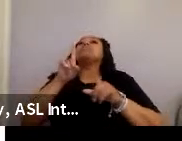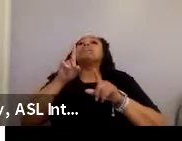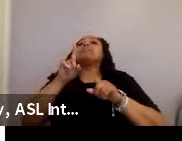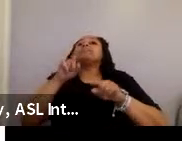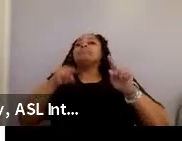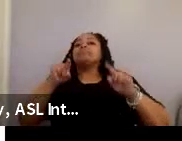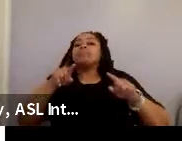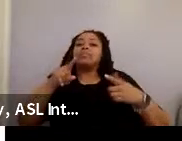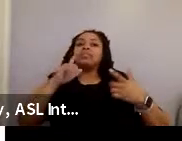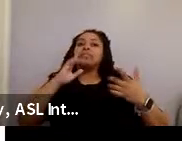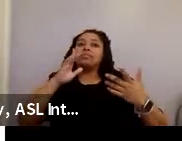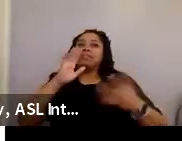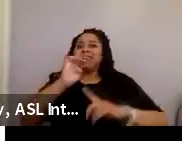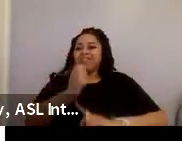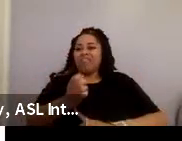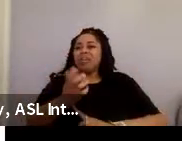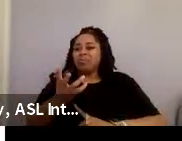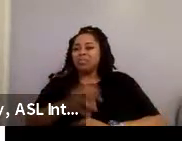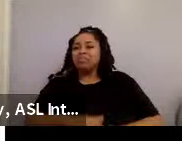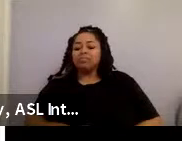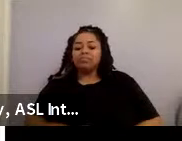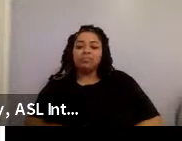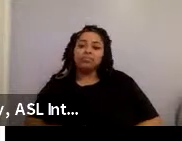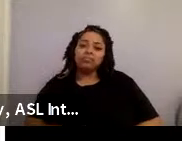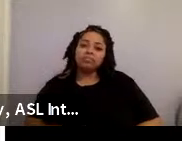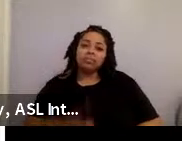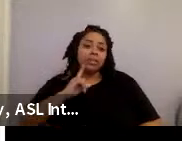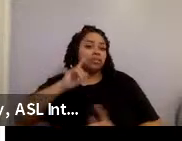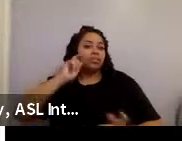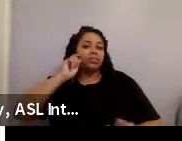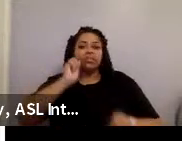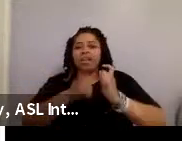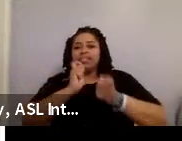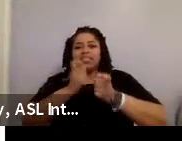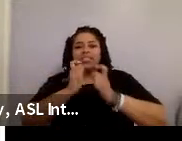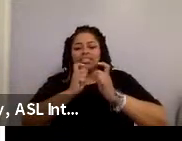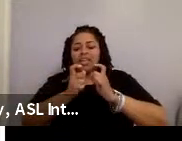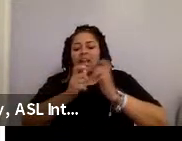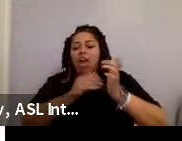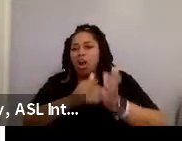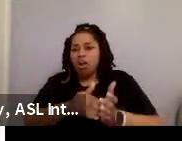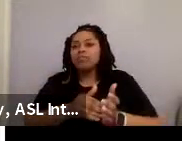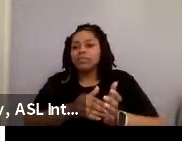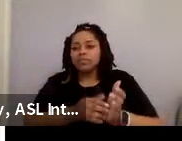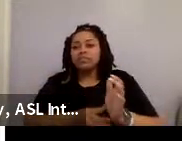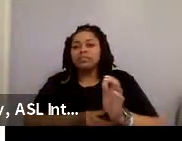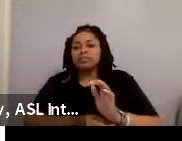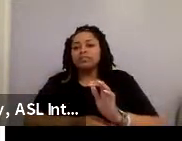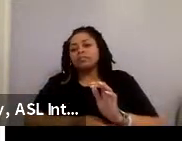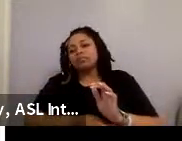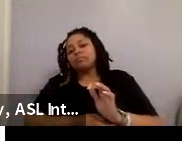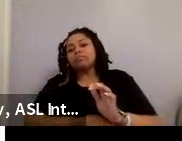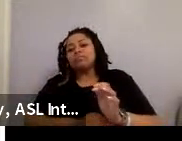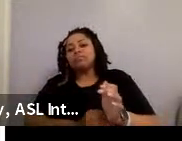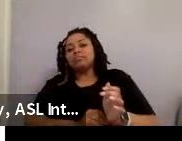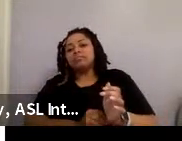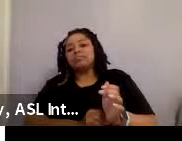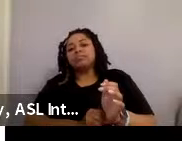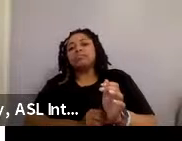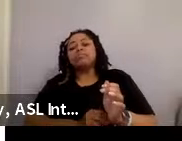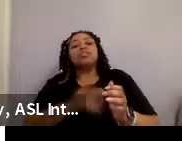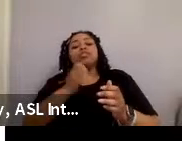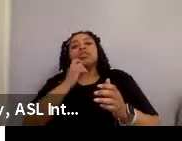rendered environments that is rapidly changing, and therefore it needs